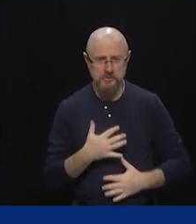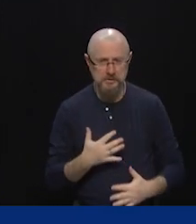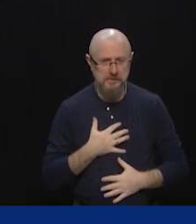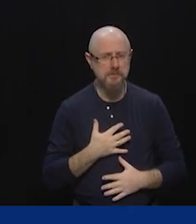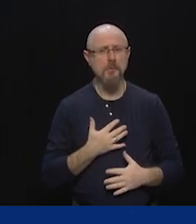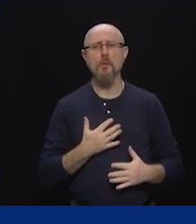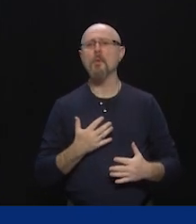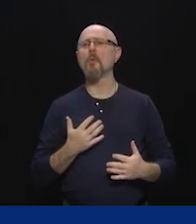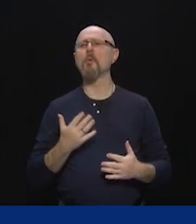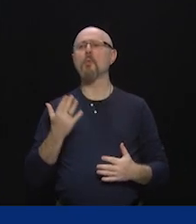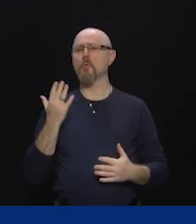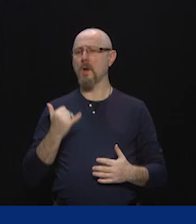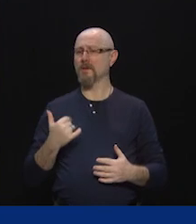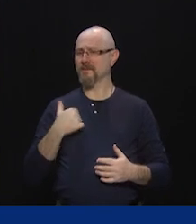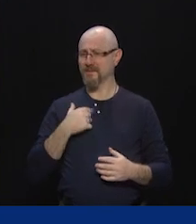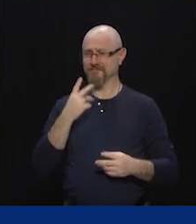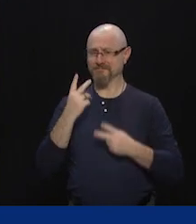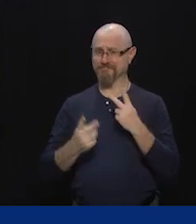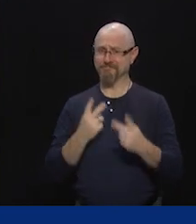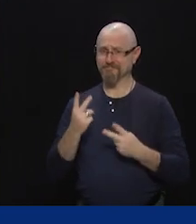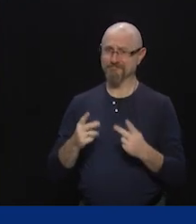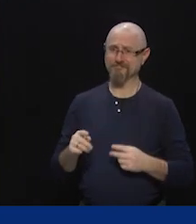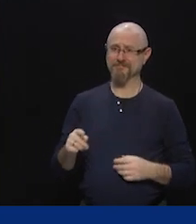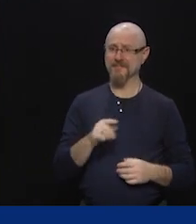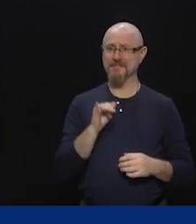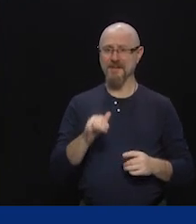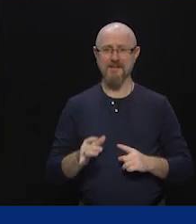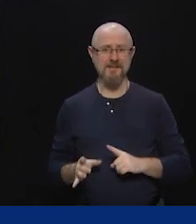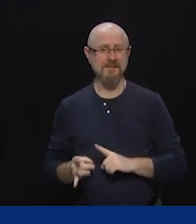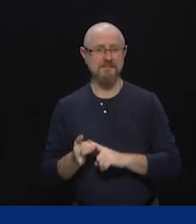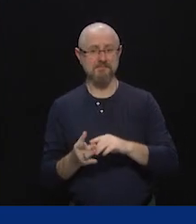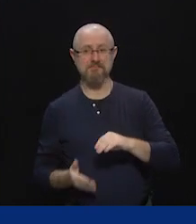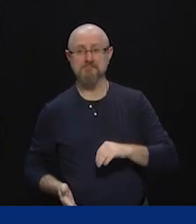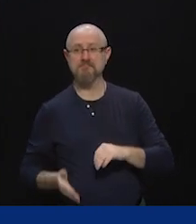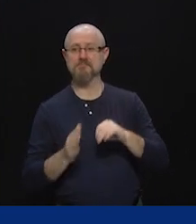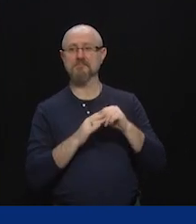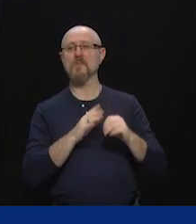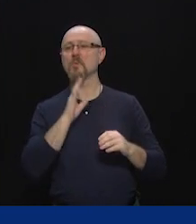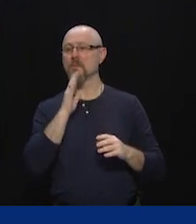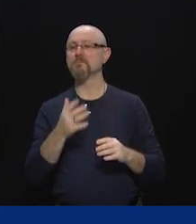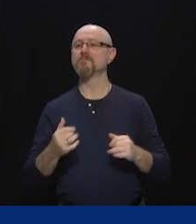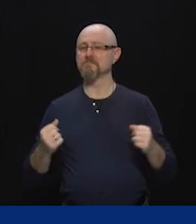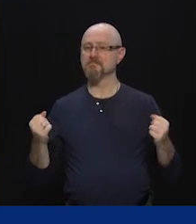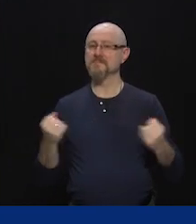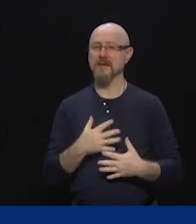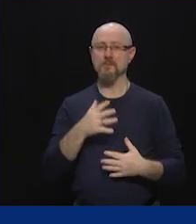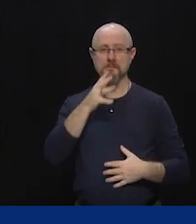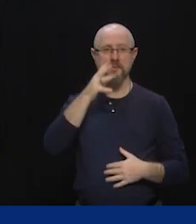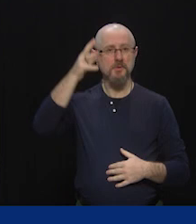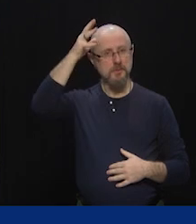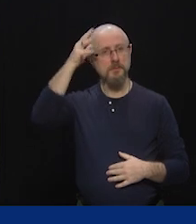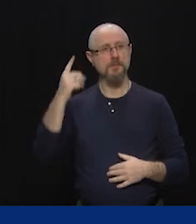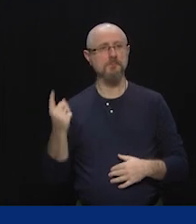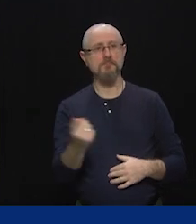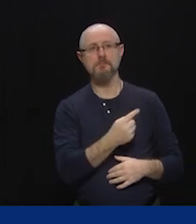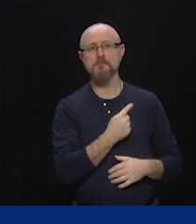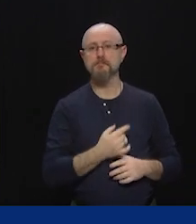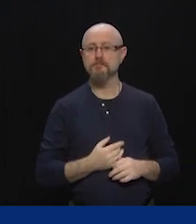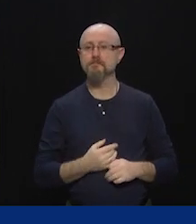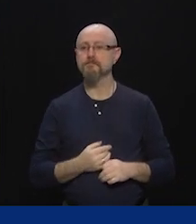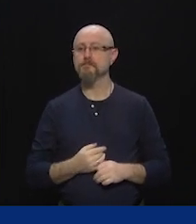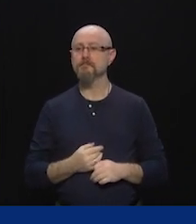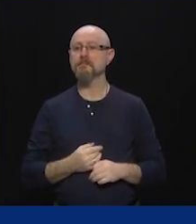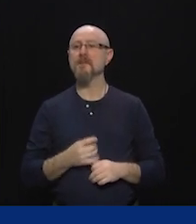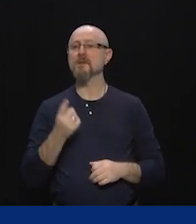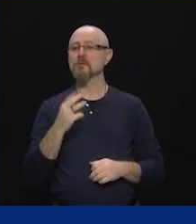the face of things, hearing about that rise is going to be extremely alarming to a lot of parents today. Let me start out